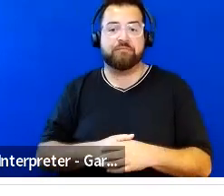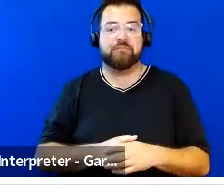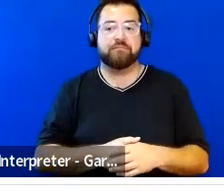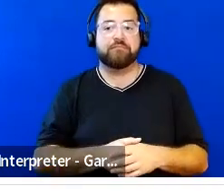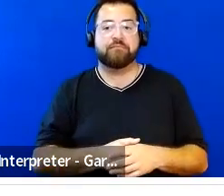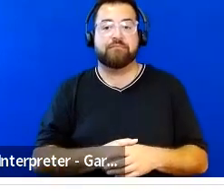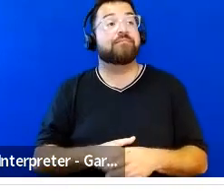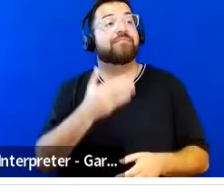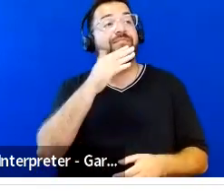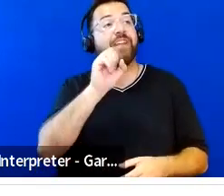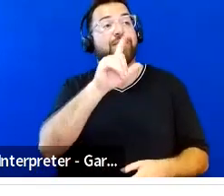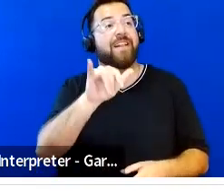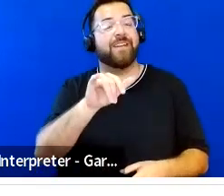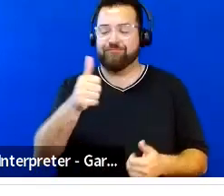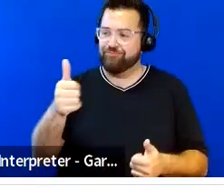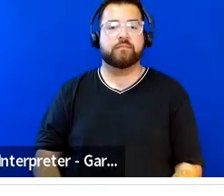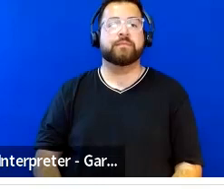Thank you, Sally.